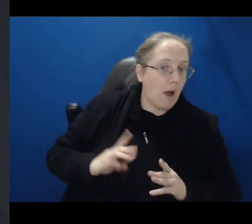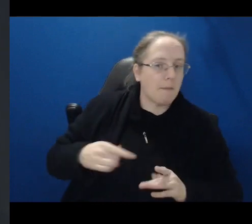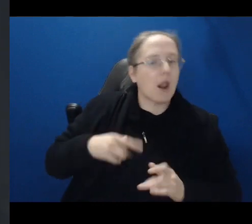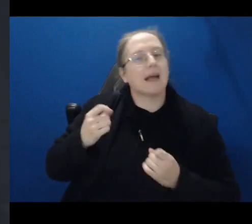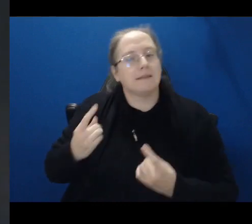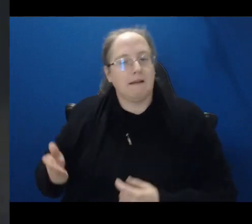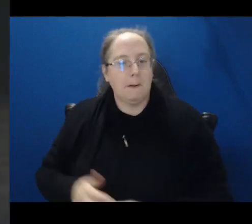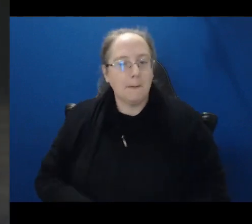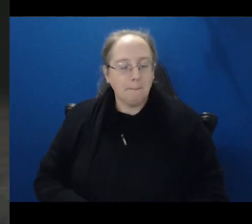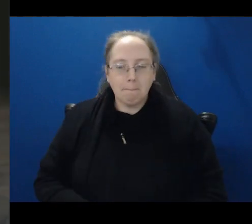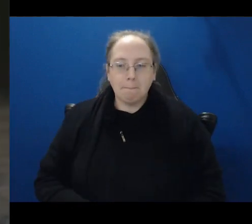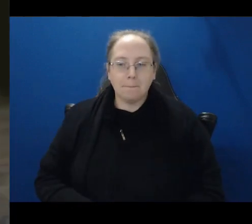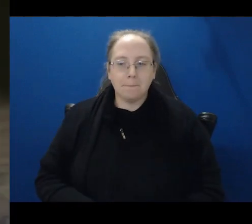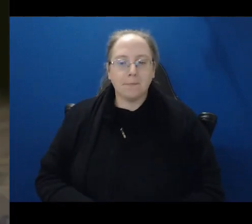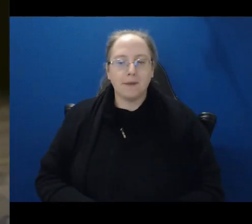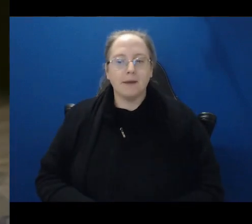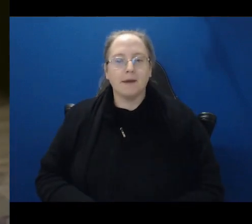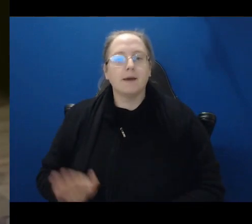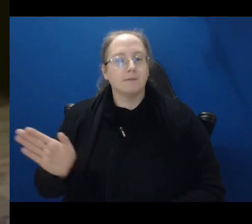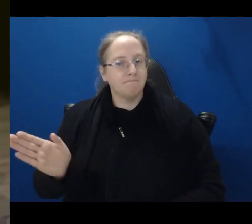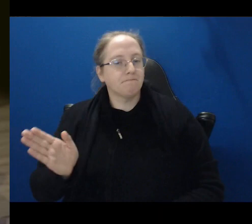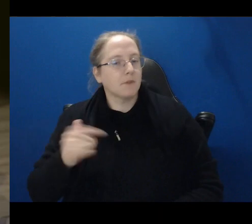Yeah, I feel the same. I